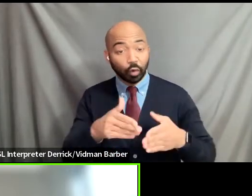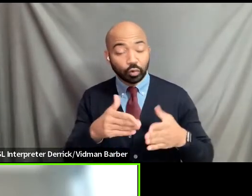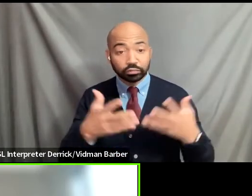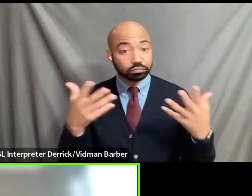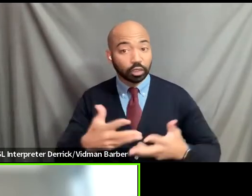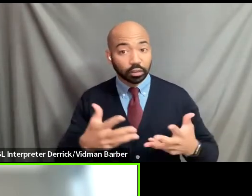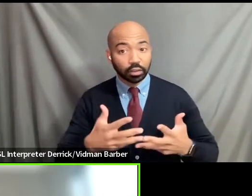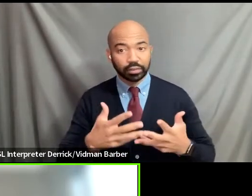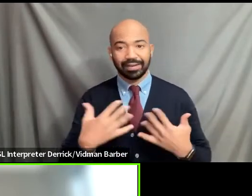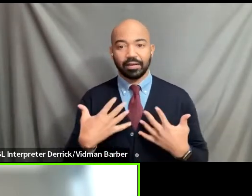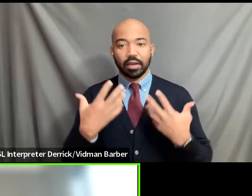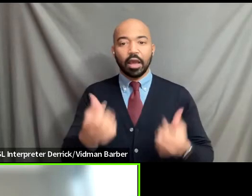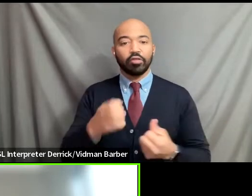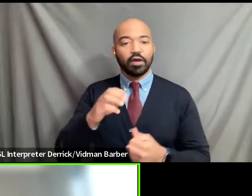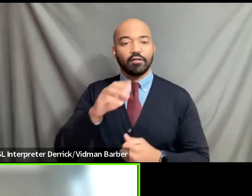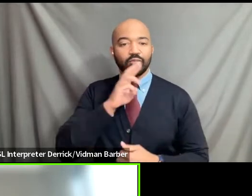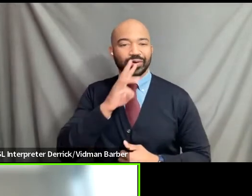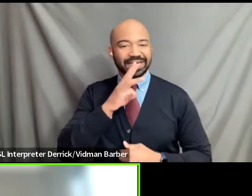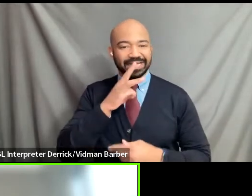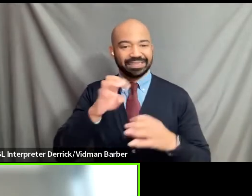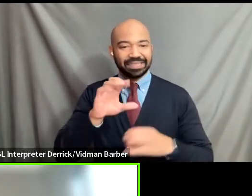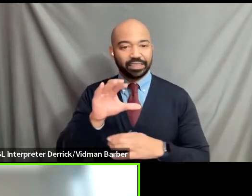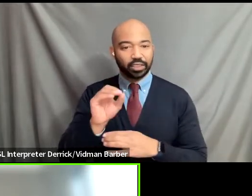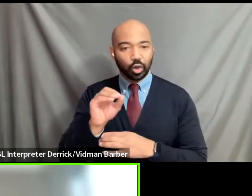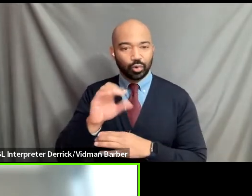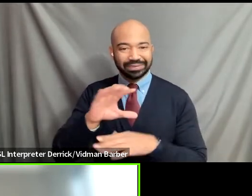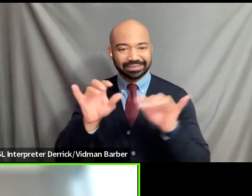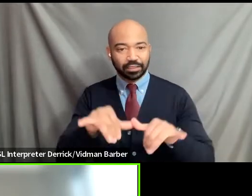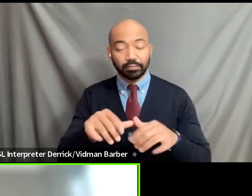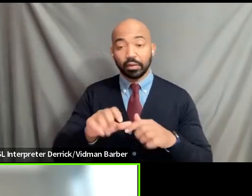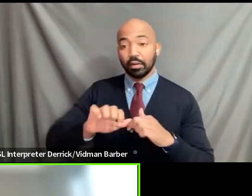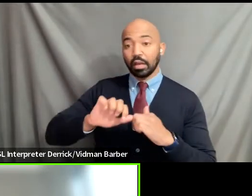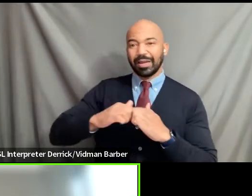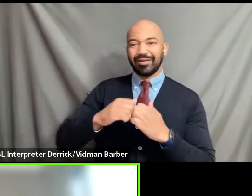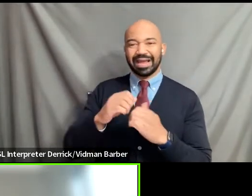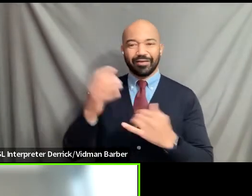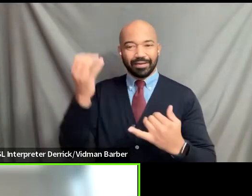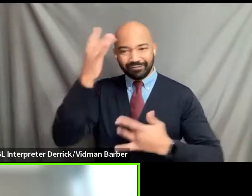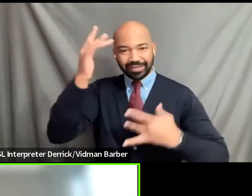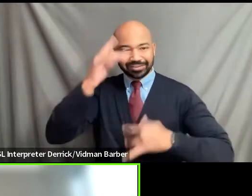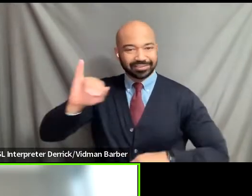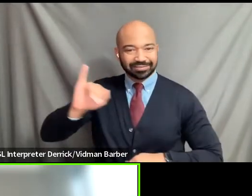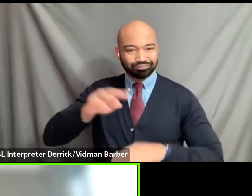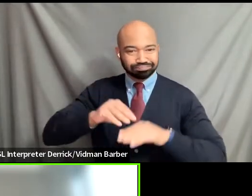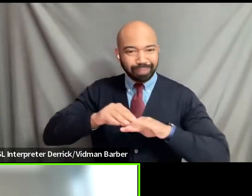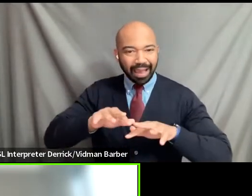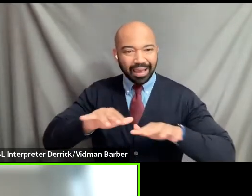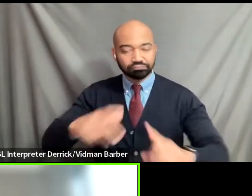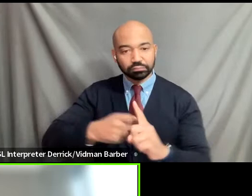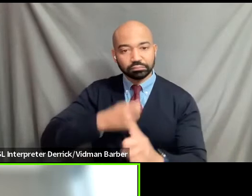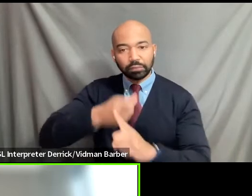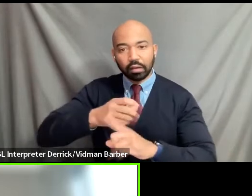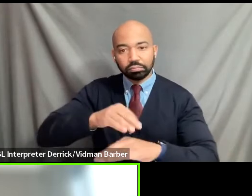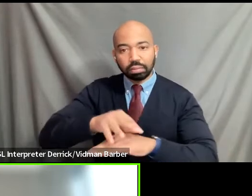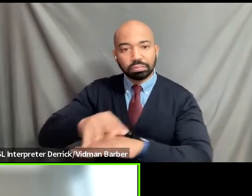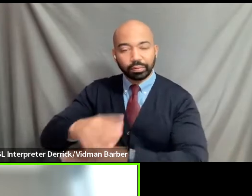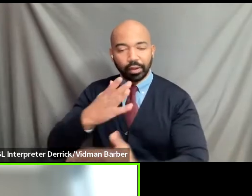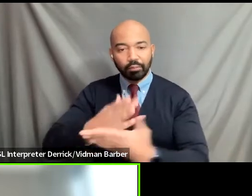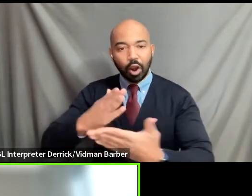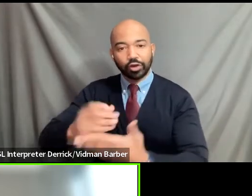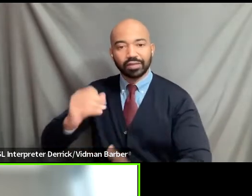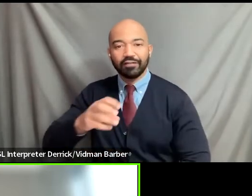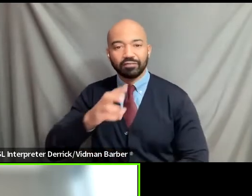the health of marine ecosystems and evaluating how infectious diseases are impacting different aspects of marine